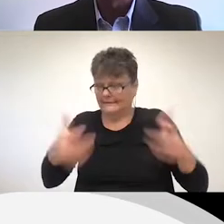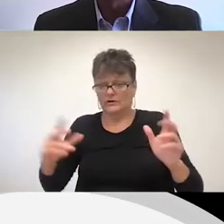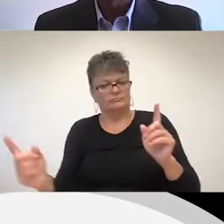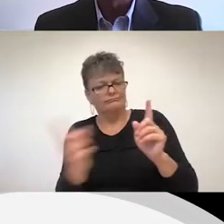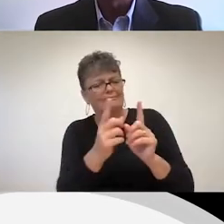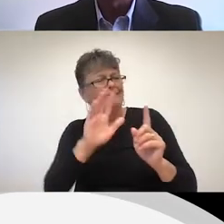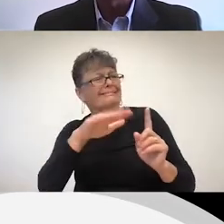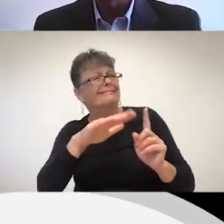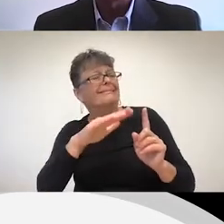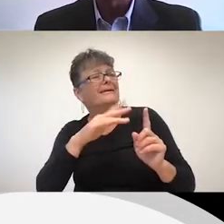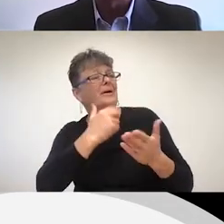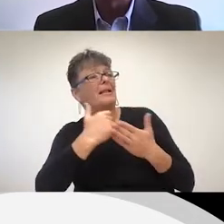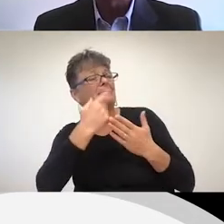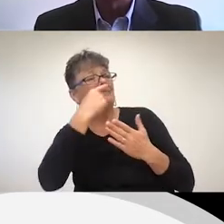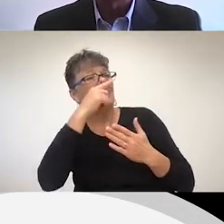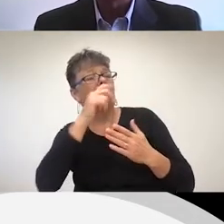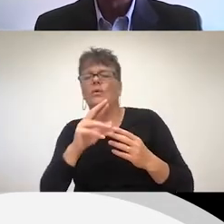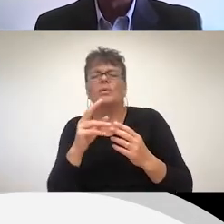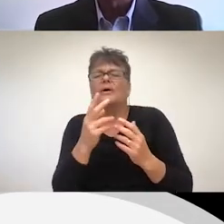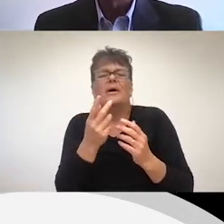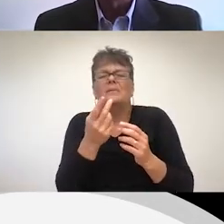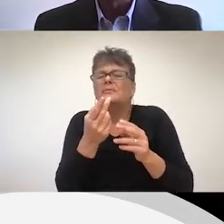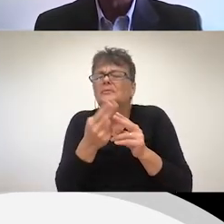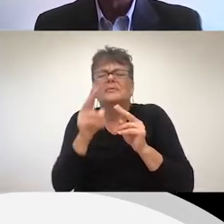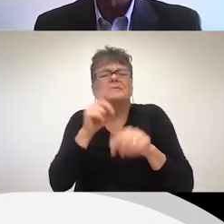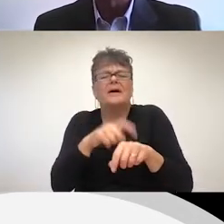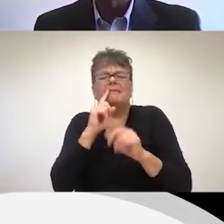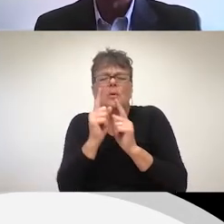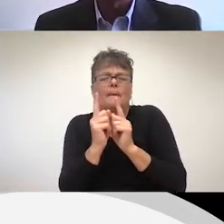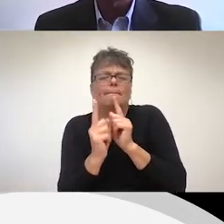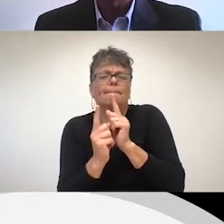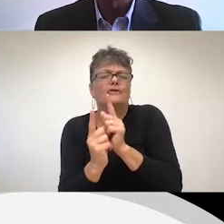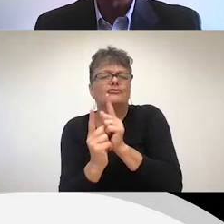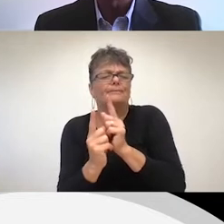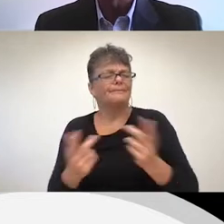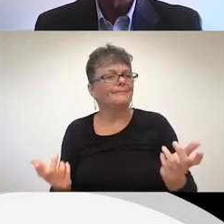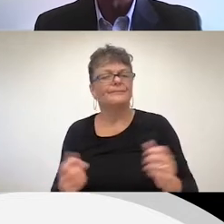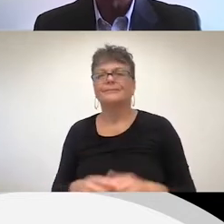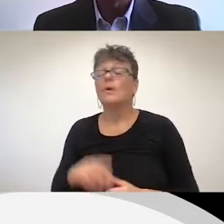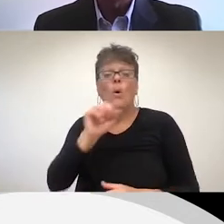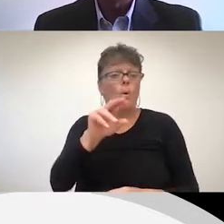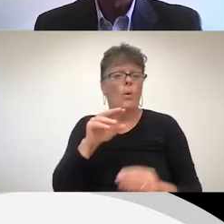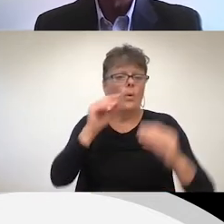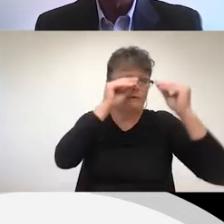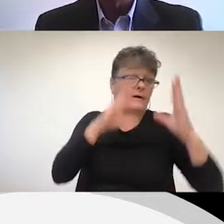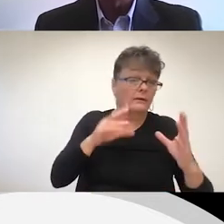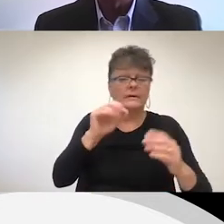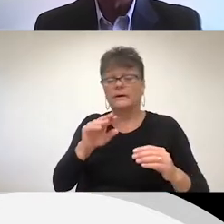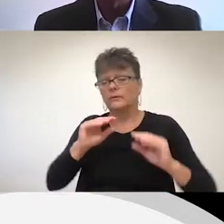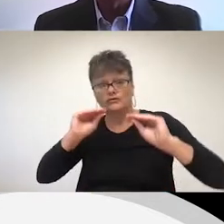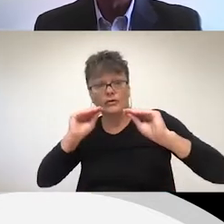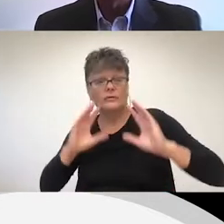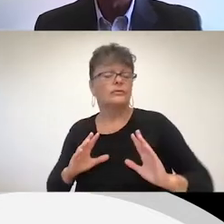maybe to get a moment for mentorship as well, or that moment when a faculty member, an instructor